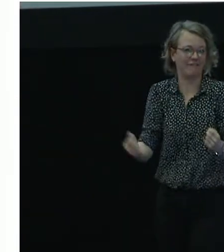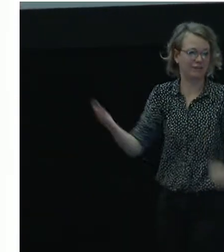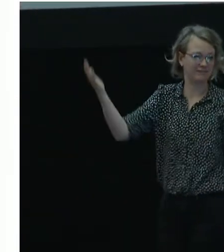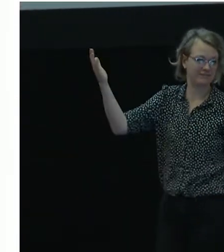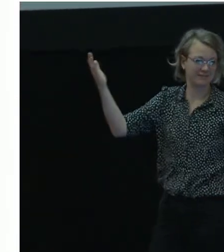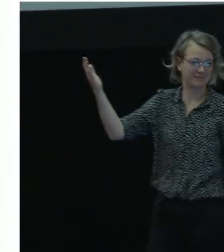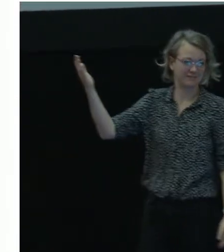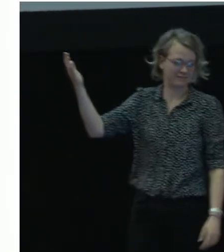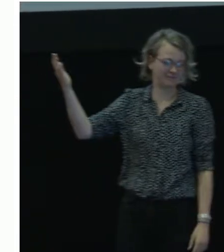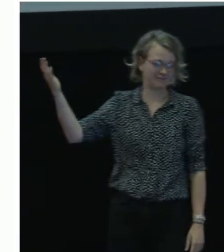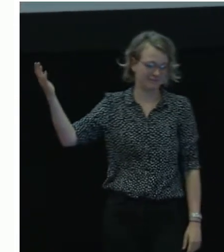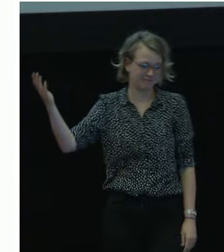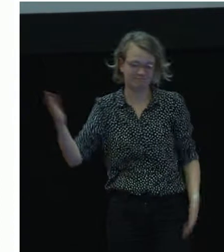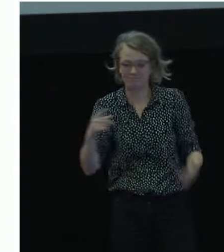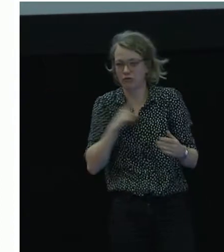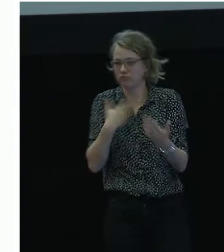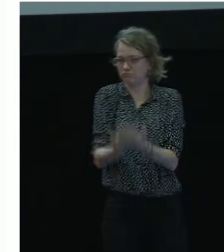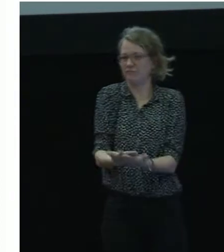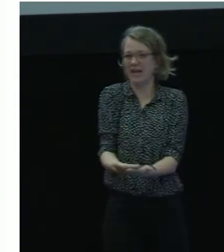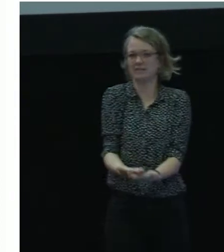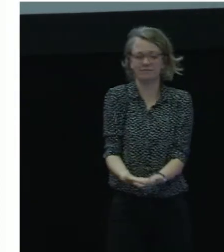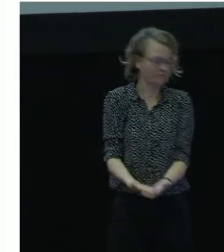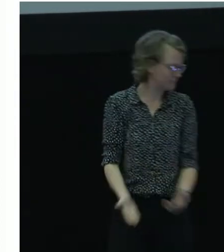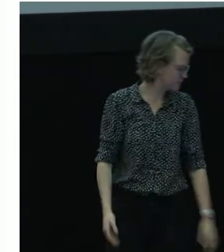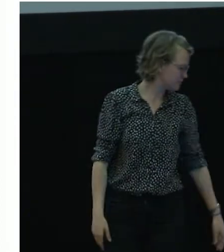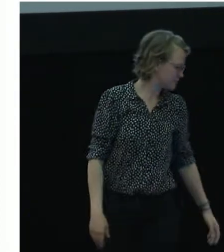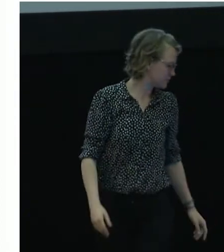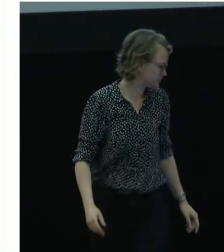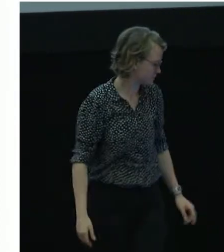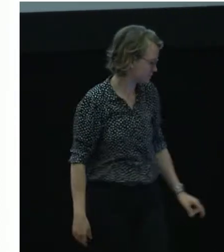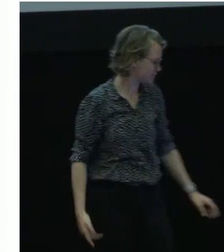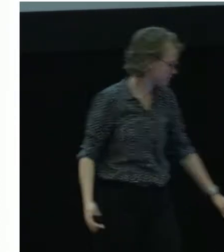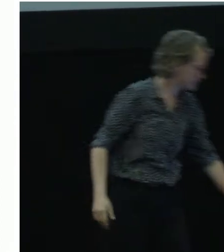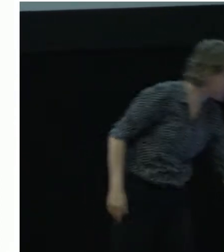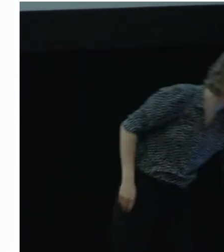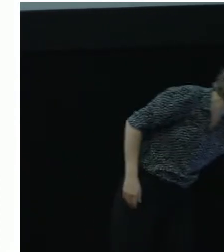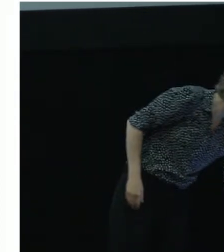So reading takes effort. It's just a fact.